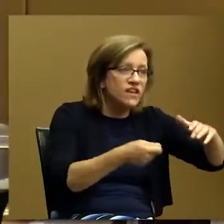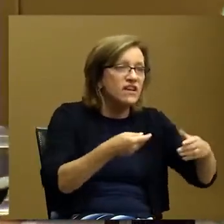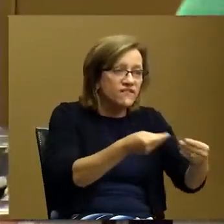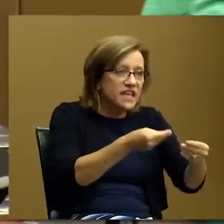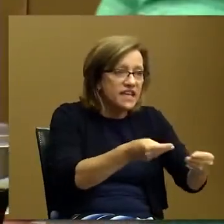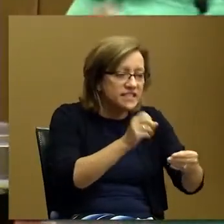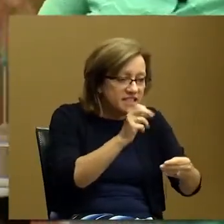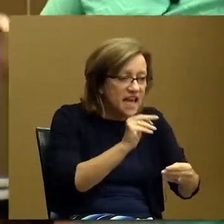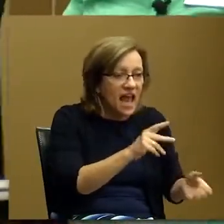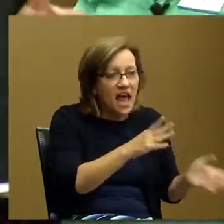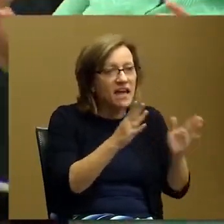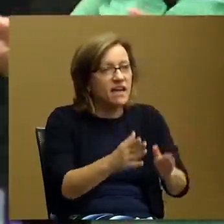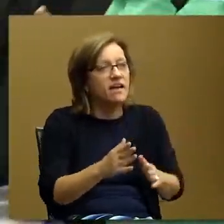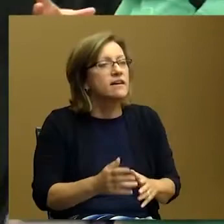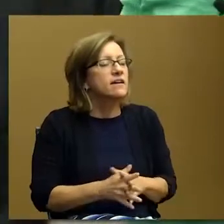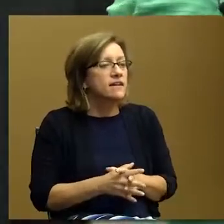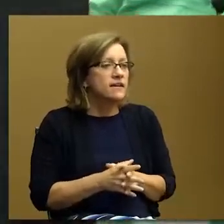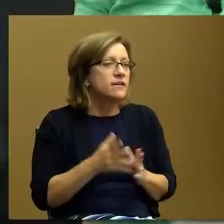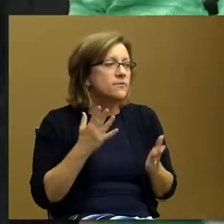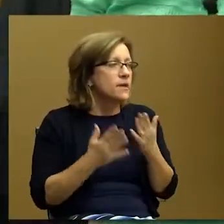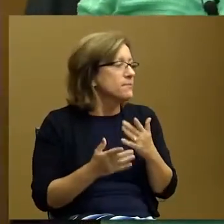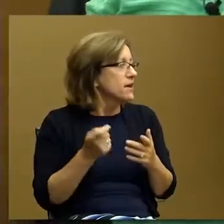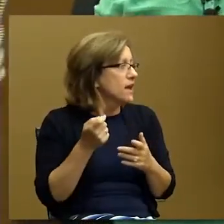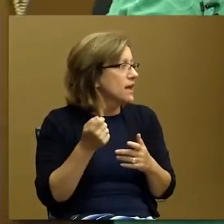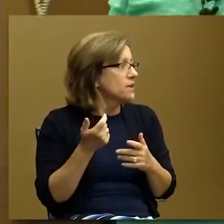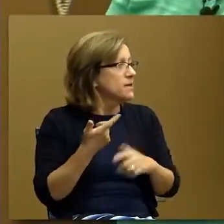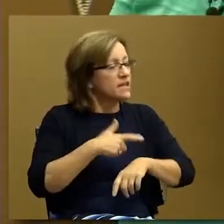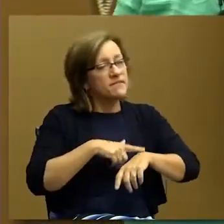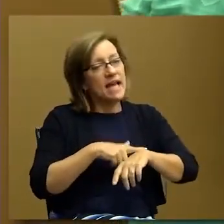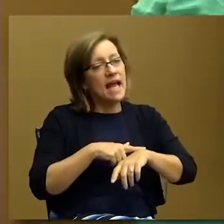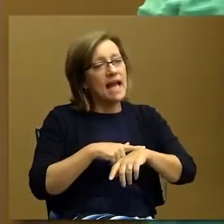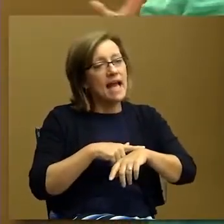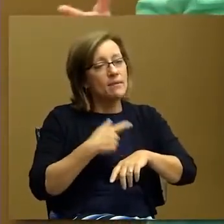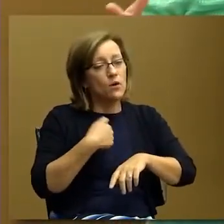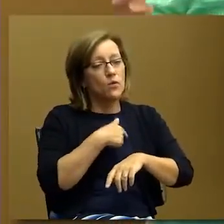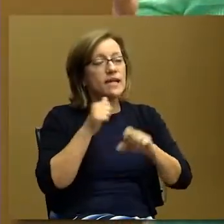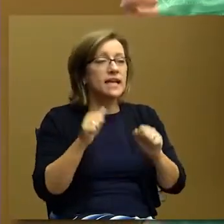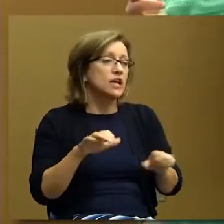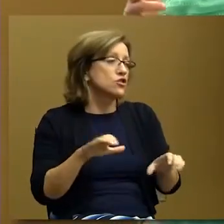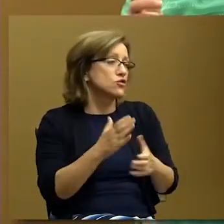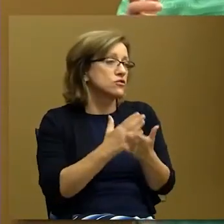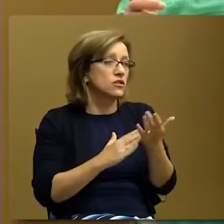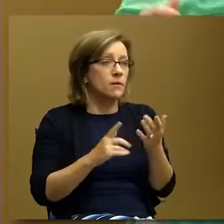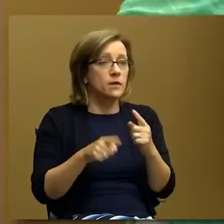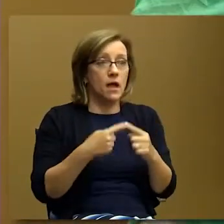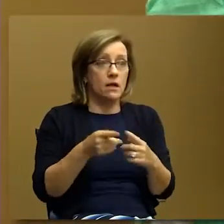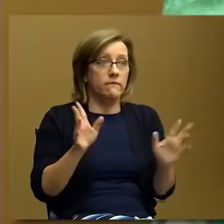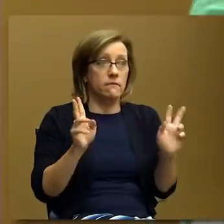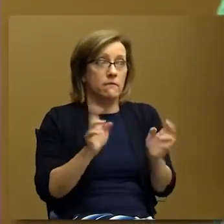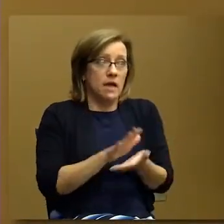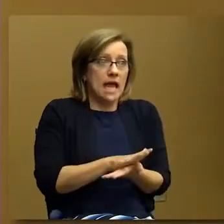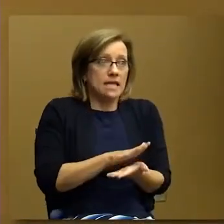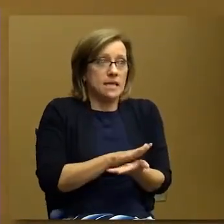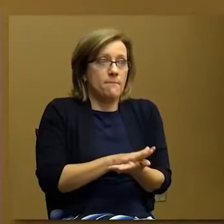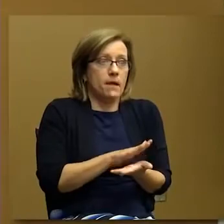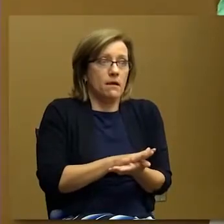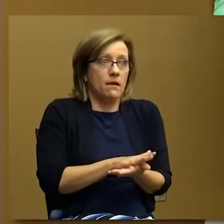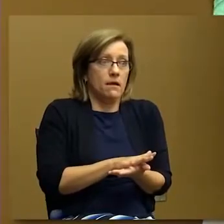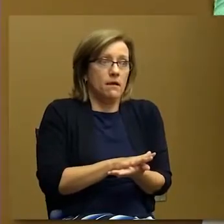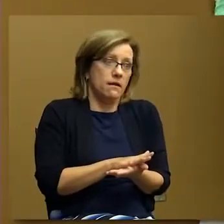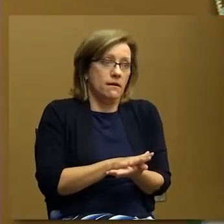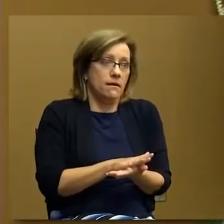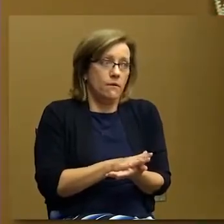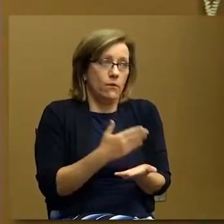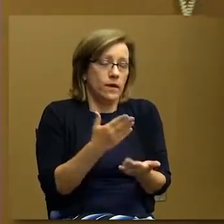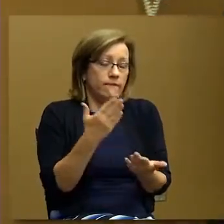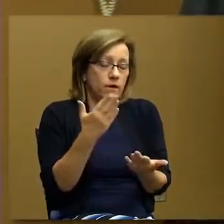the snack. All right, now maybe there's a little bit of time for us to do some kind of academics or whatever.